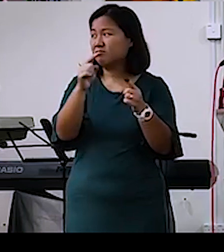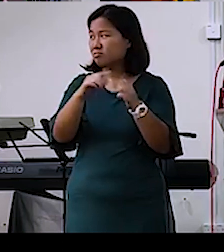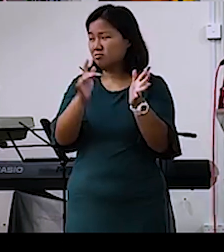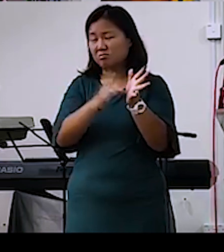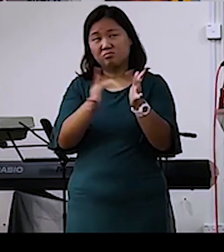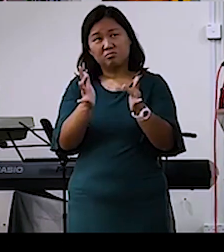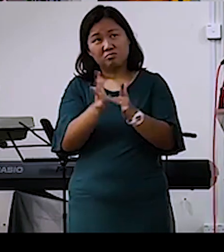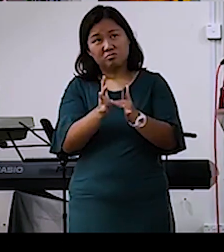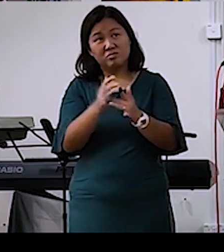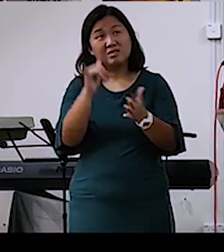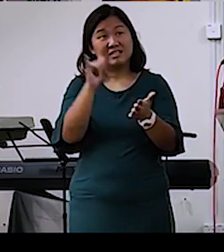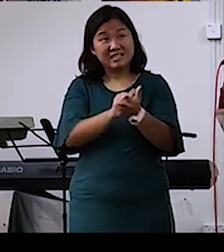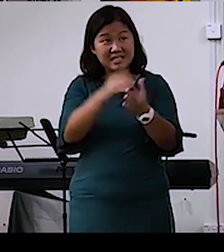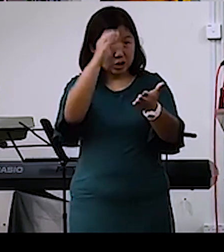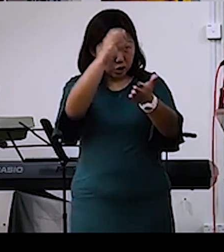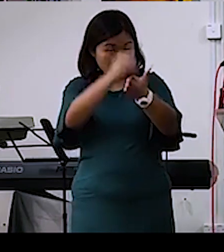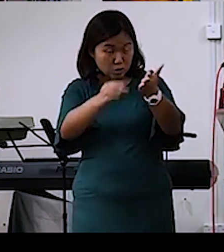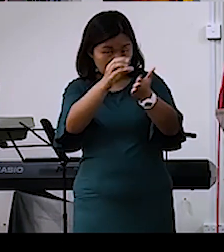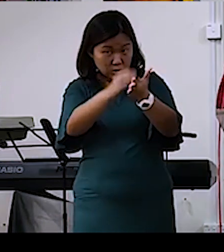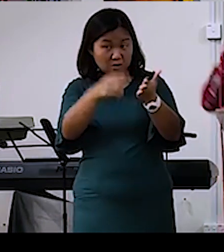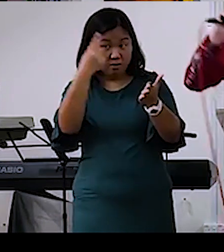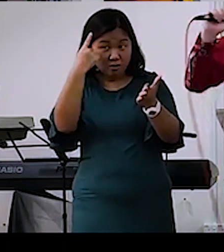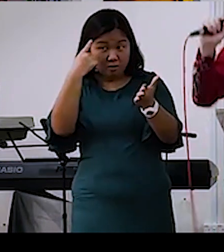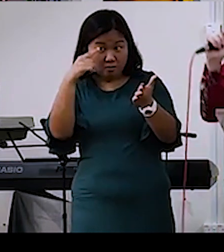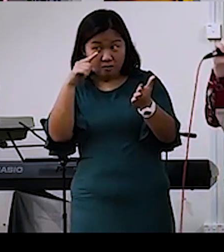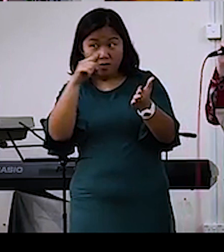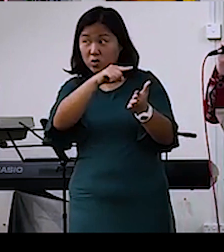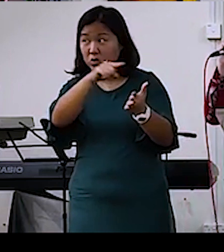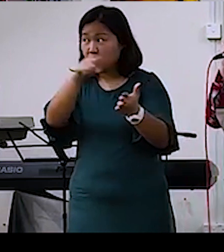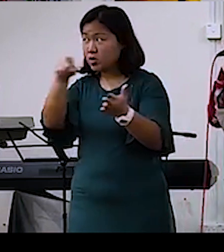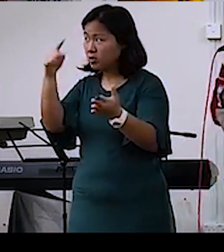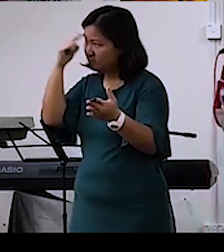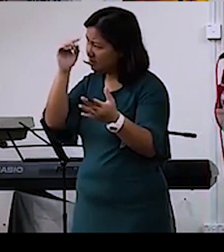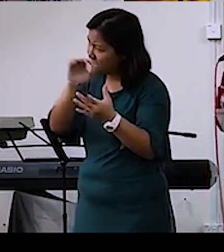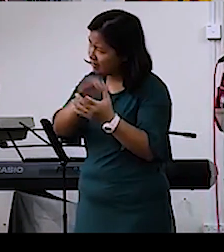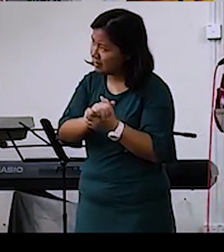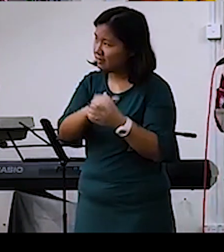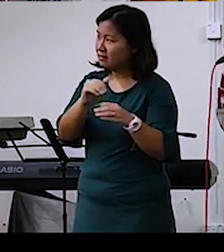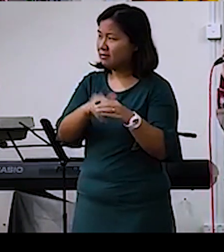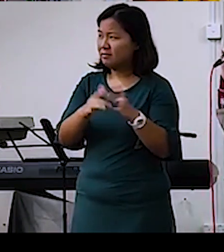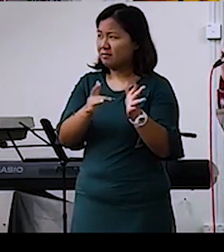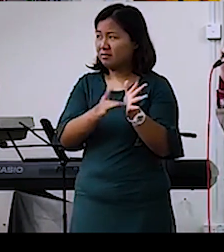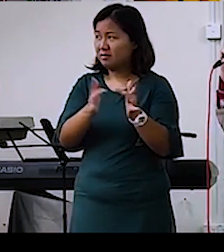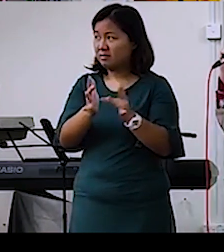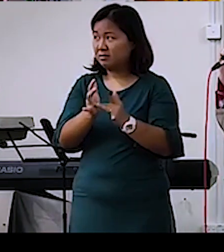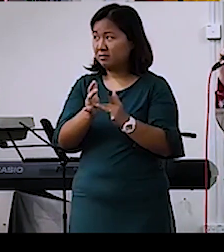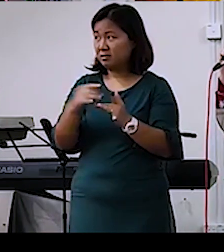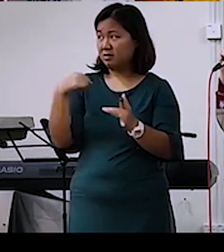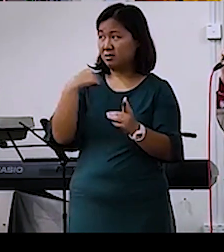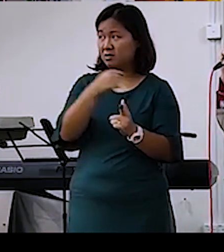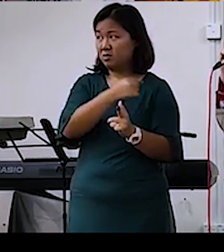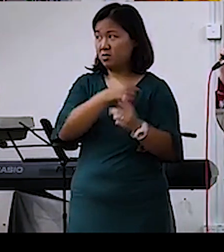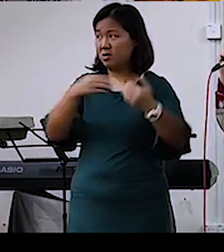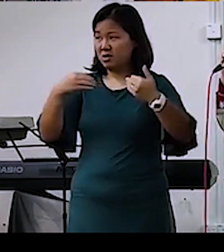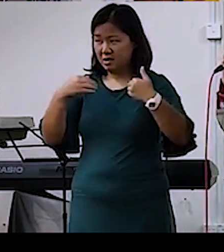Harry. This chapter is for those of you who believe in Jesus, and that's all of you in Jesus' name, I pray. Hallelujah. Therefore, since we